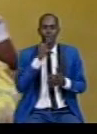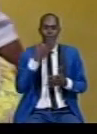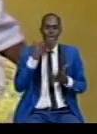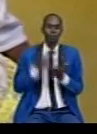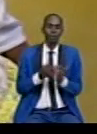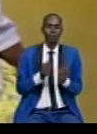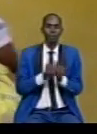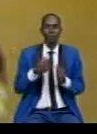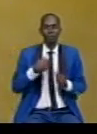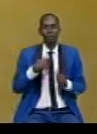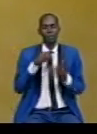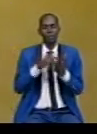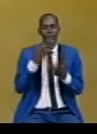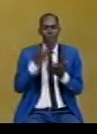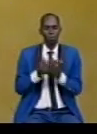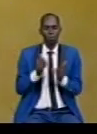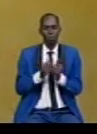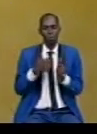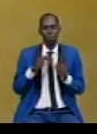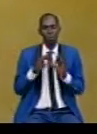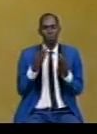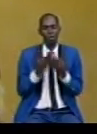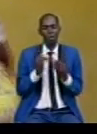And I believe that I will never cry again.